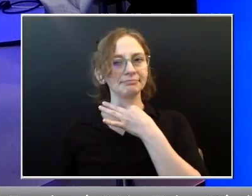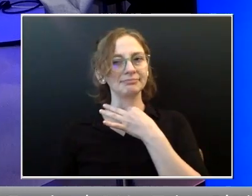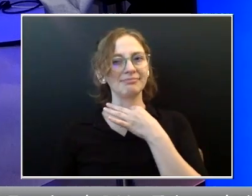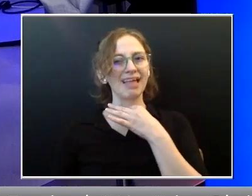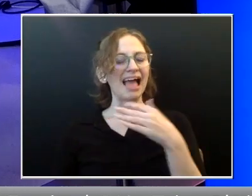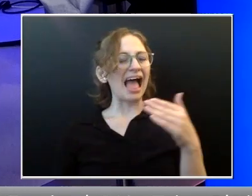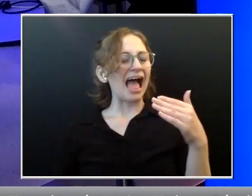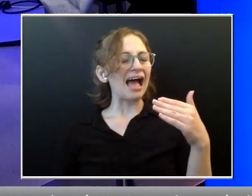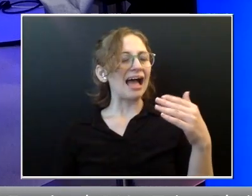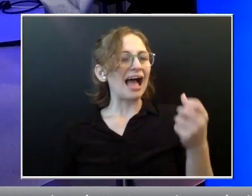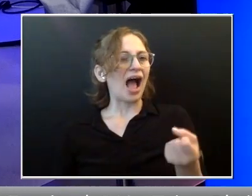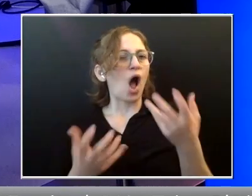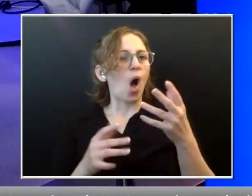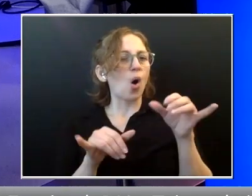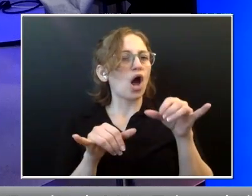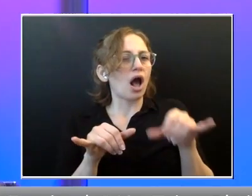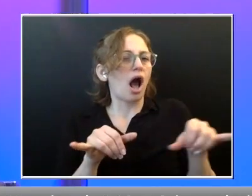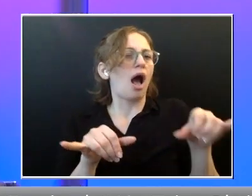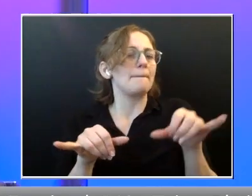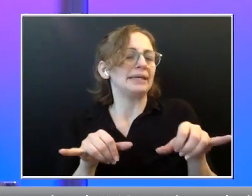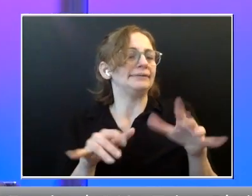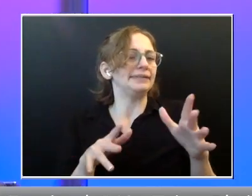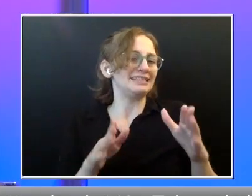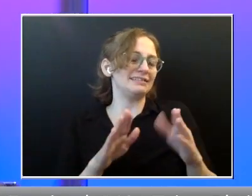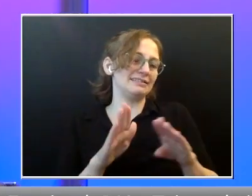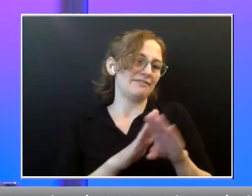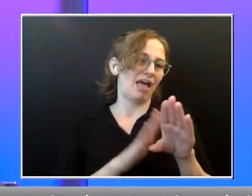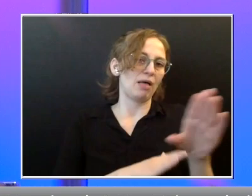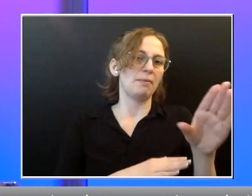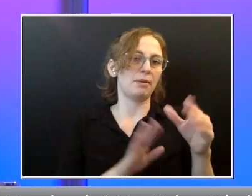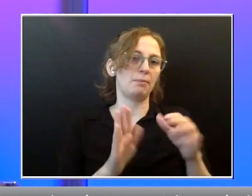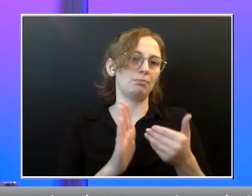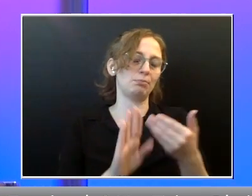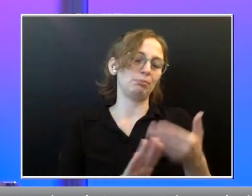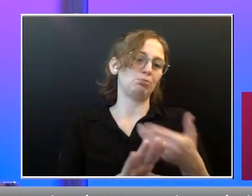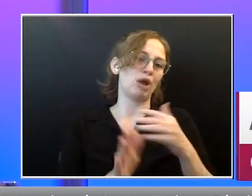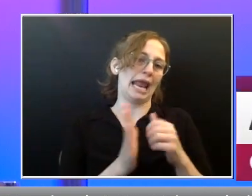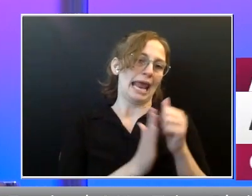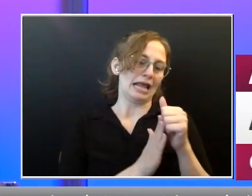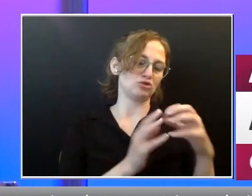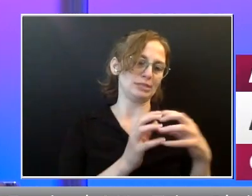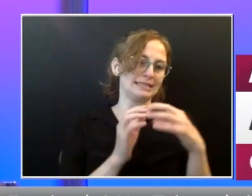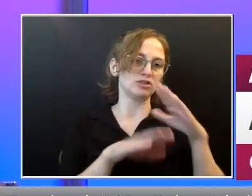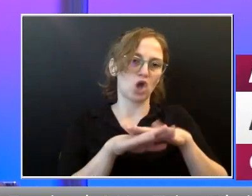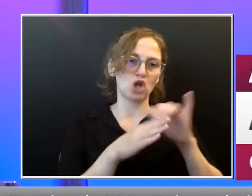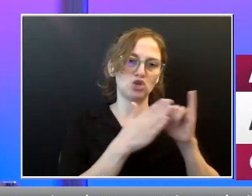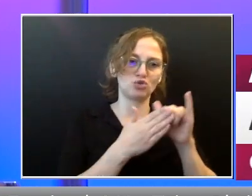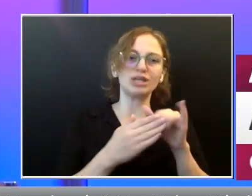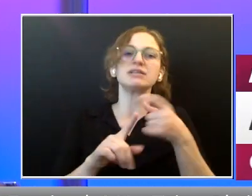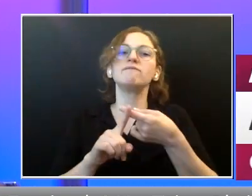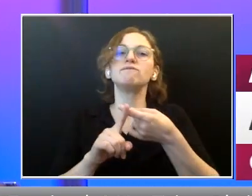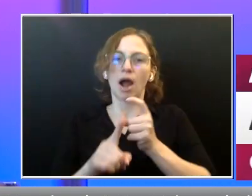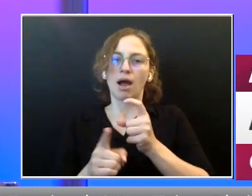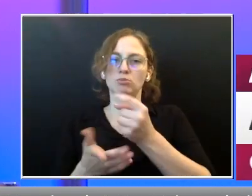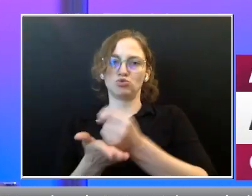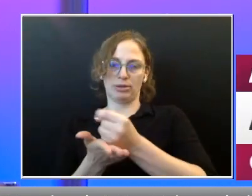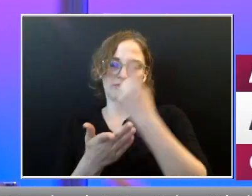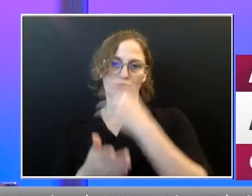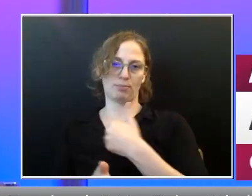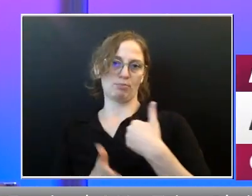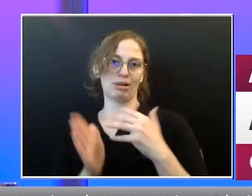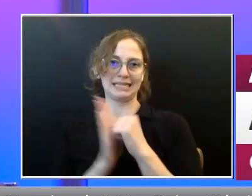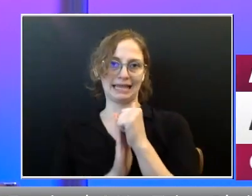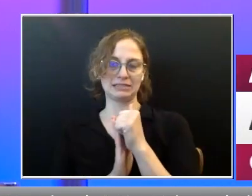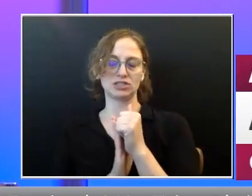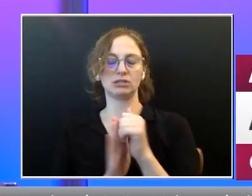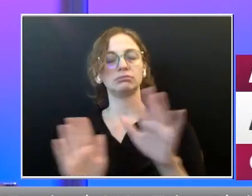from breast cancer treatment? So like I said before, it is not that common. So because I really do want to reassure patients that the